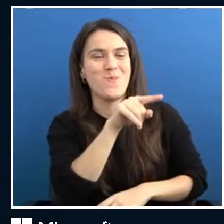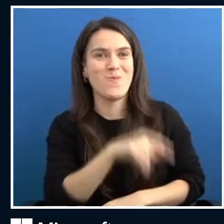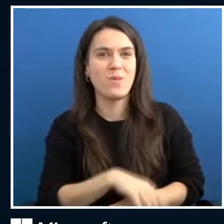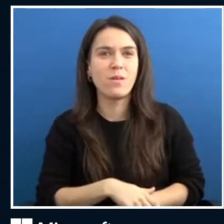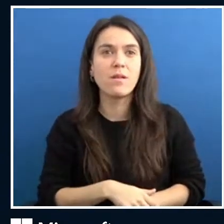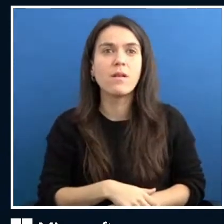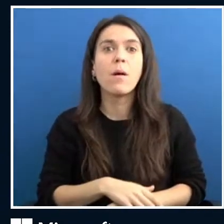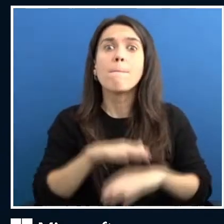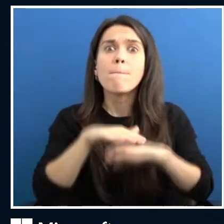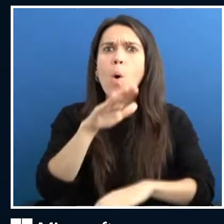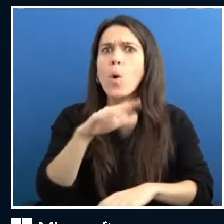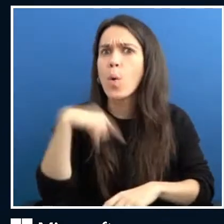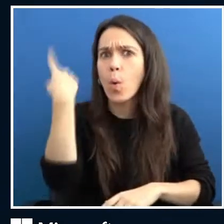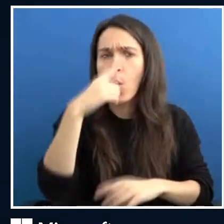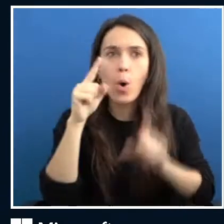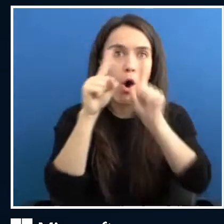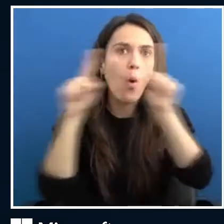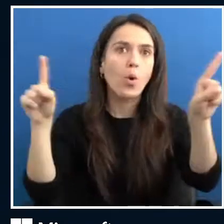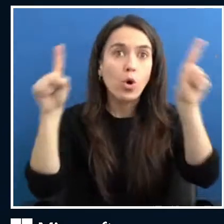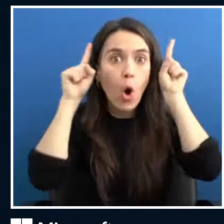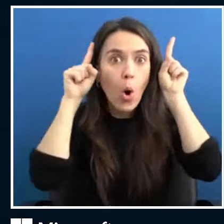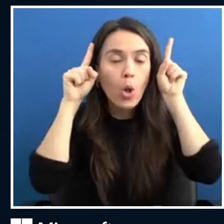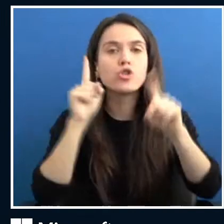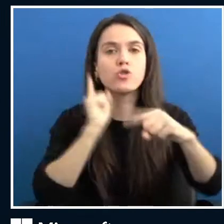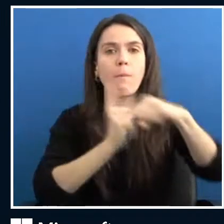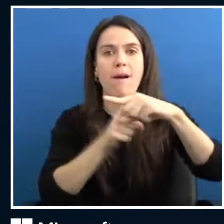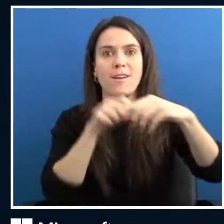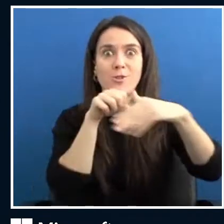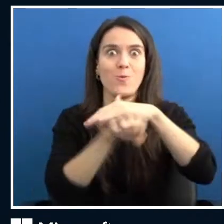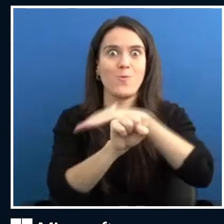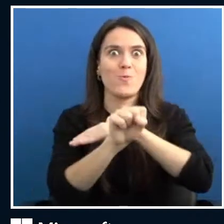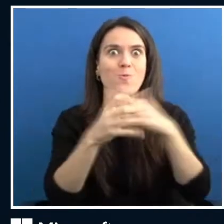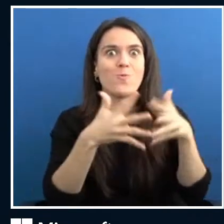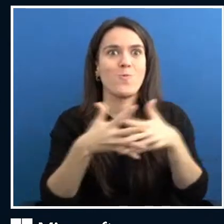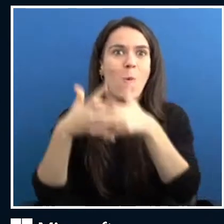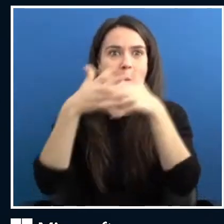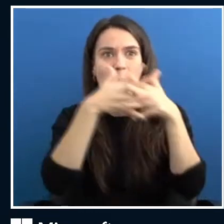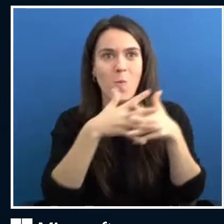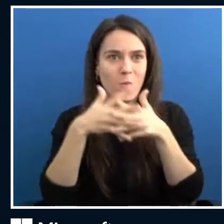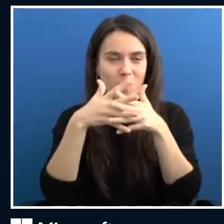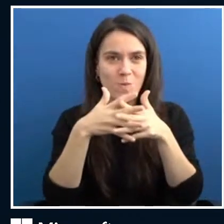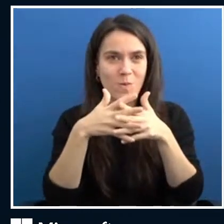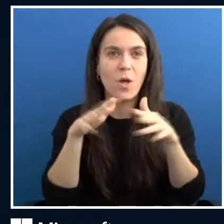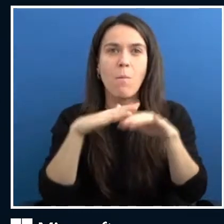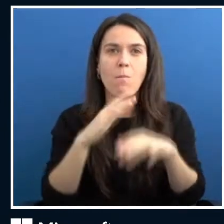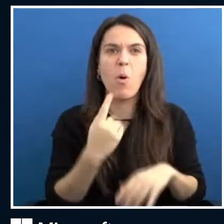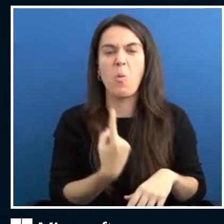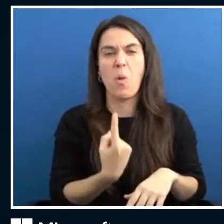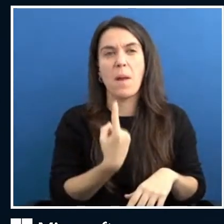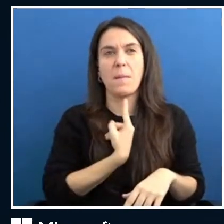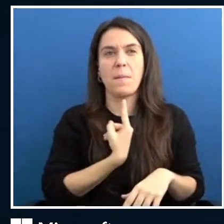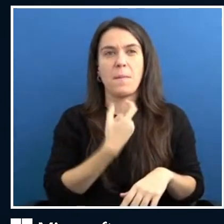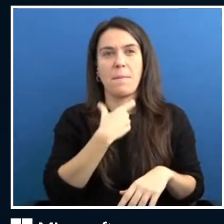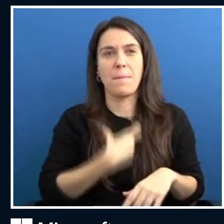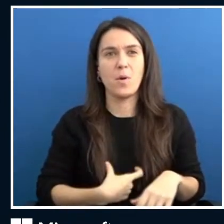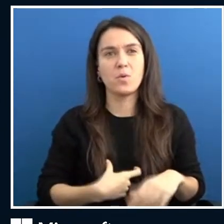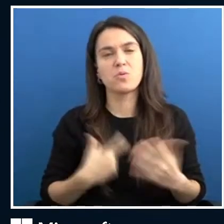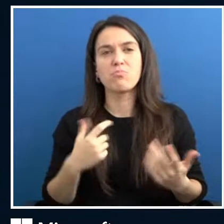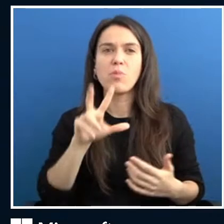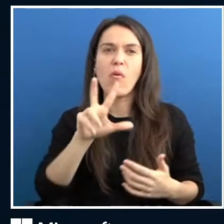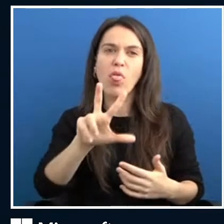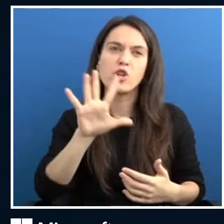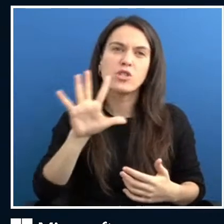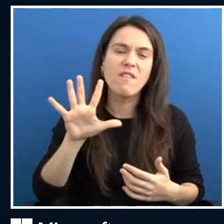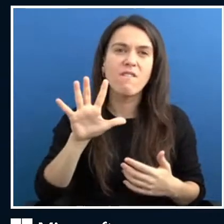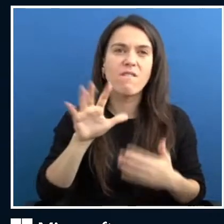and US-born, more common in single-person incomes of $35,000 and more, and